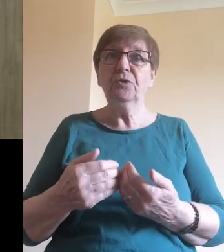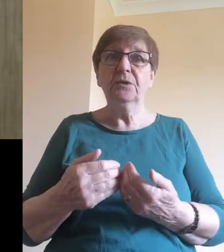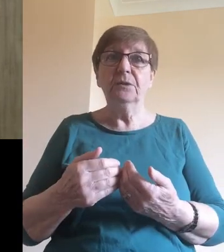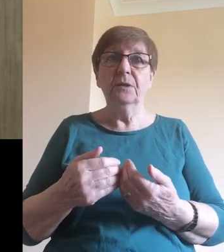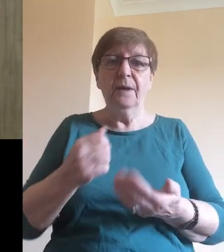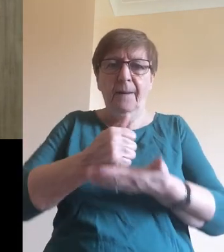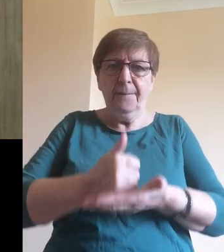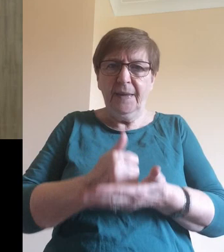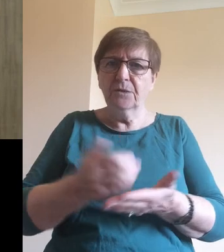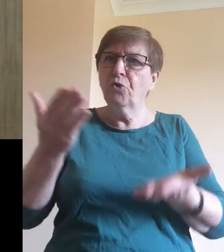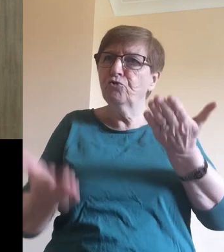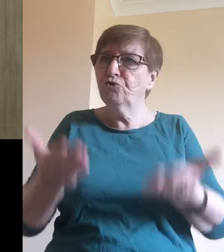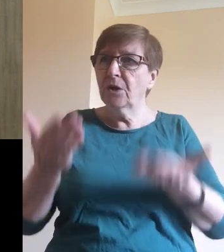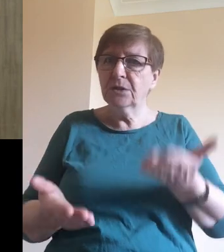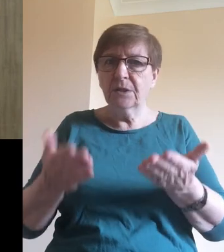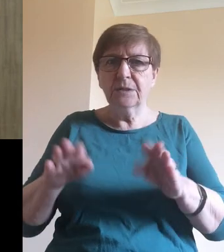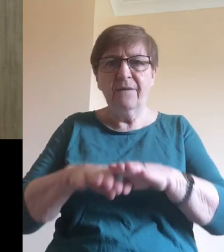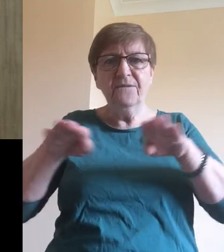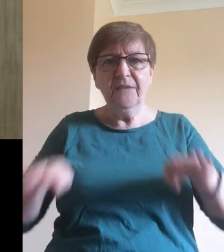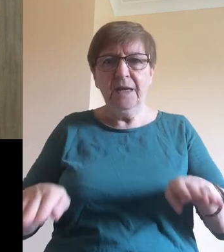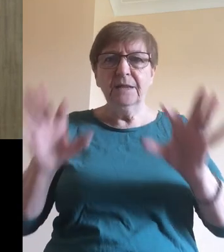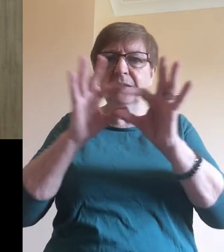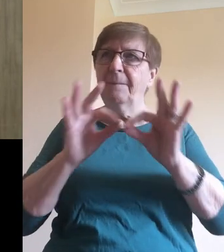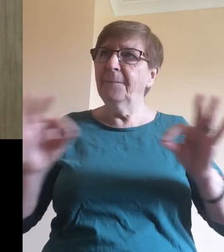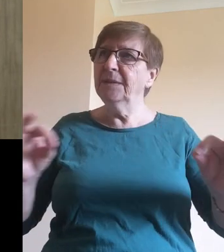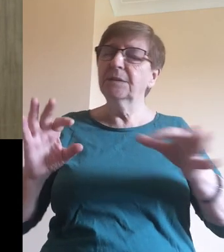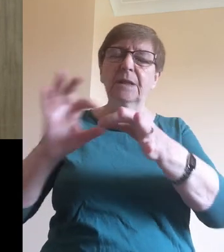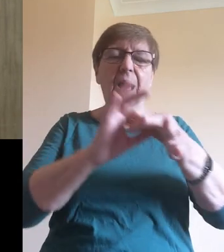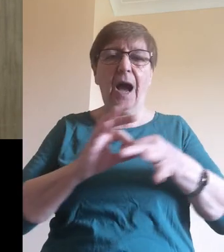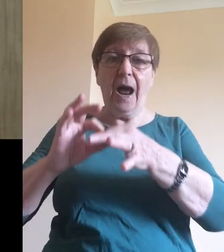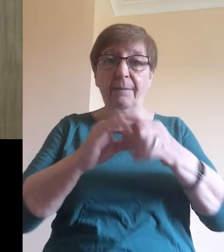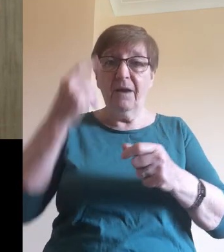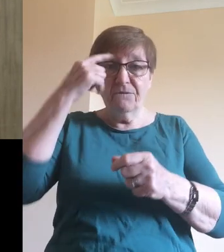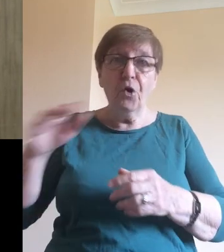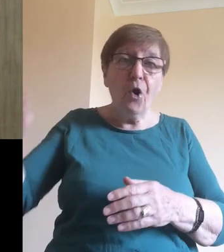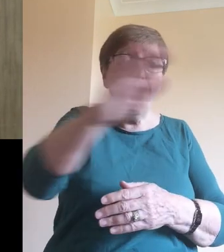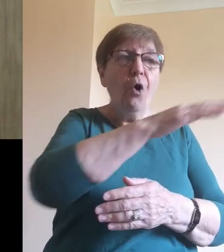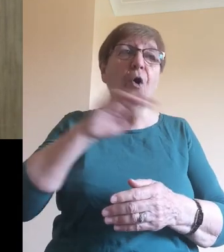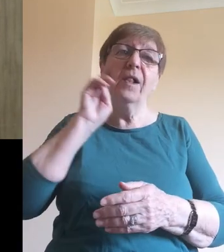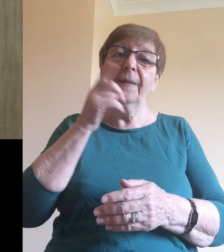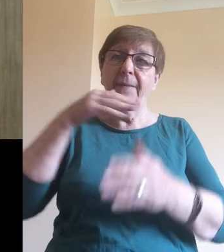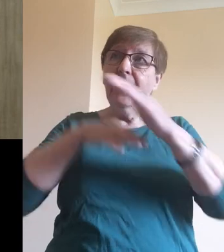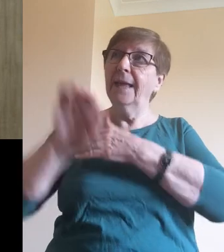on justice and fairness and peace and harmony, not just for a few, but for all who are in his kingdom.